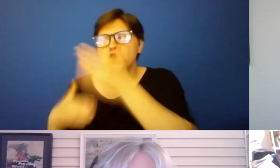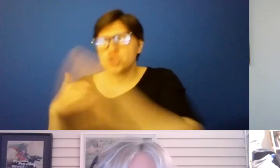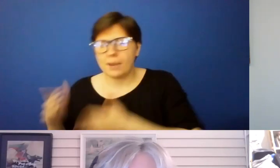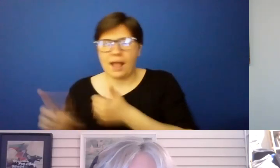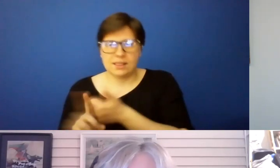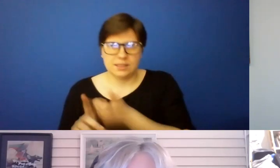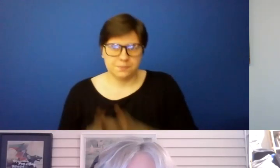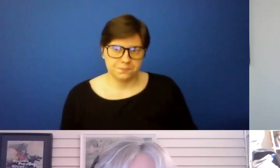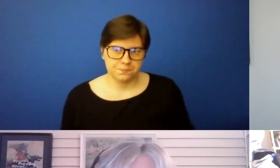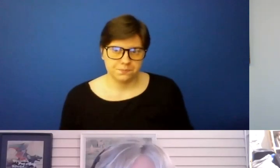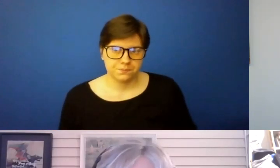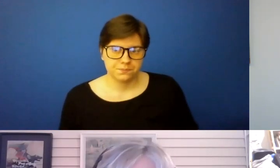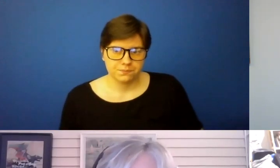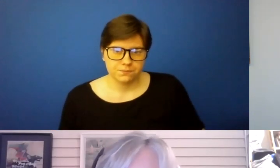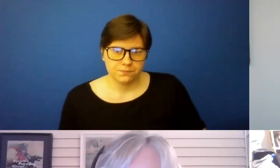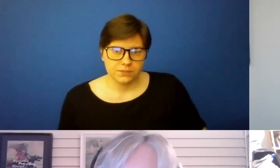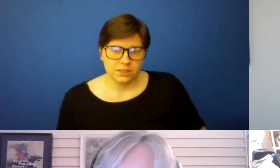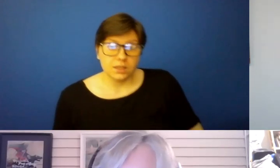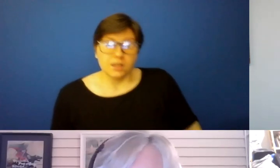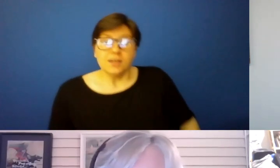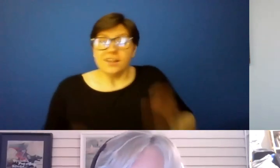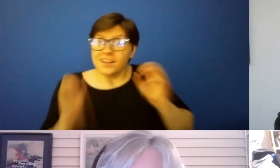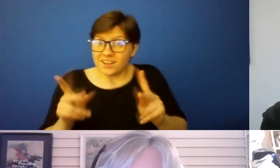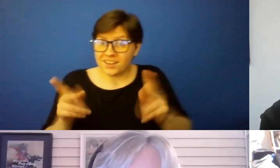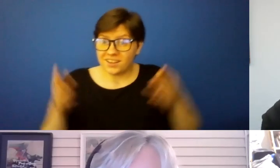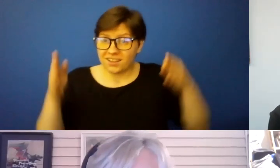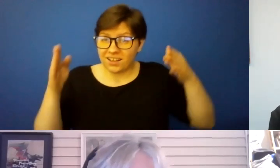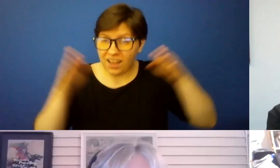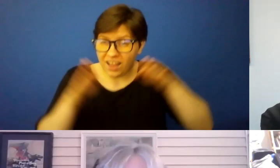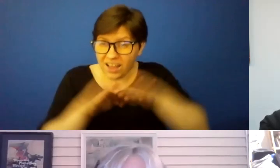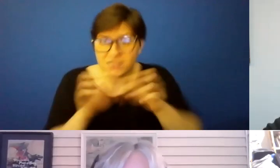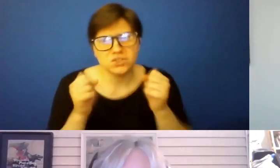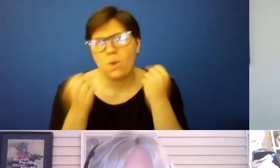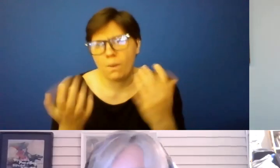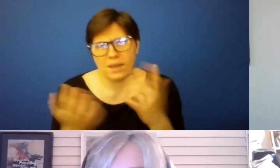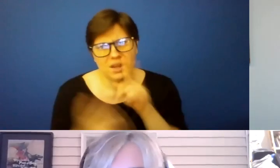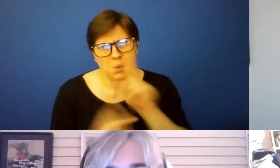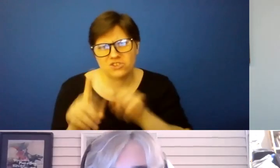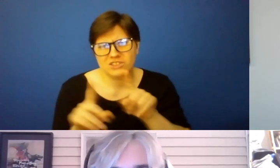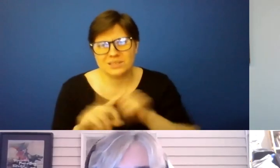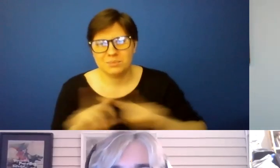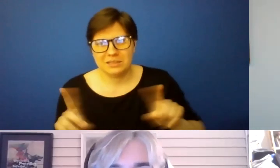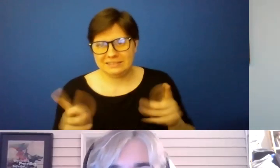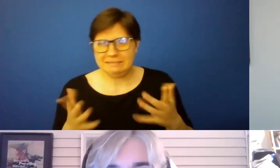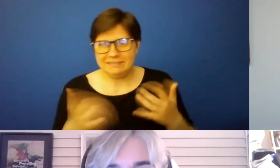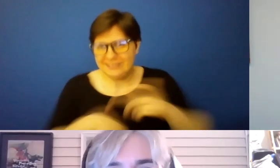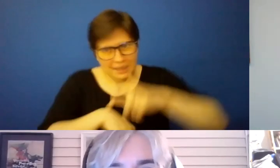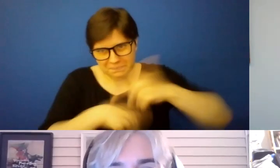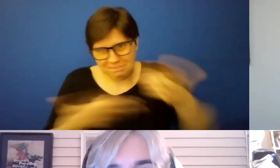Okay, well, let's now, we're coming to the end. There are so many questions that we could have asked, and but we just didn't have